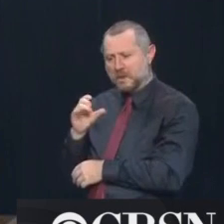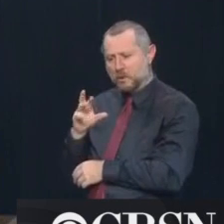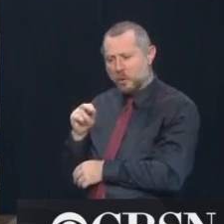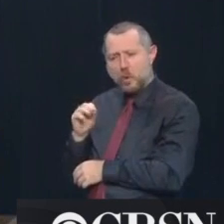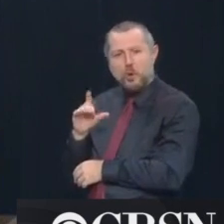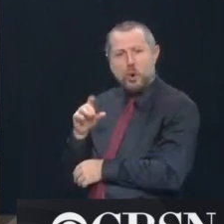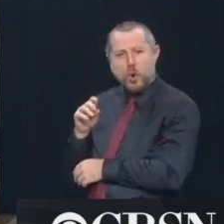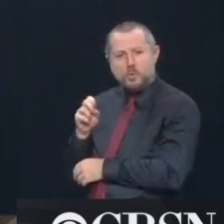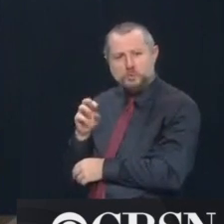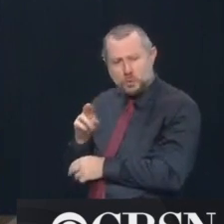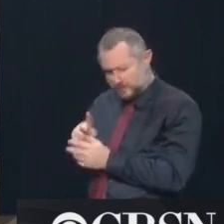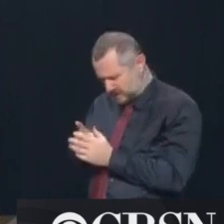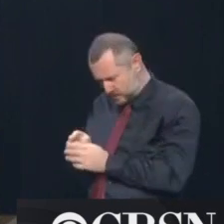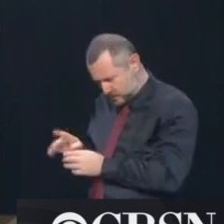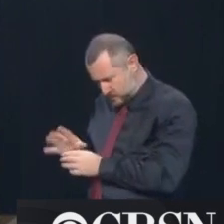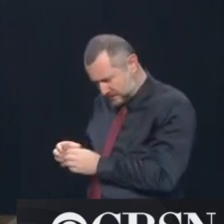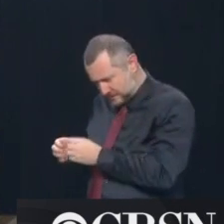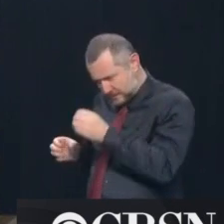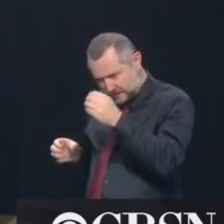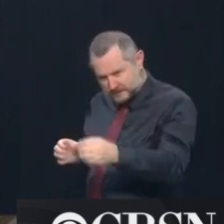Junior high is a different story.